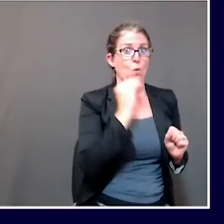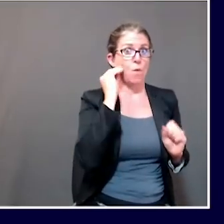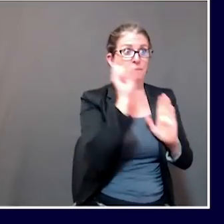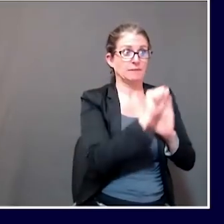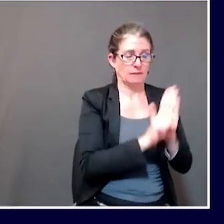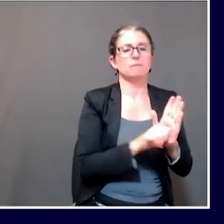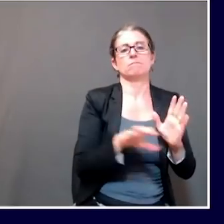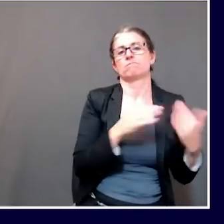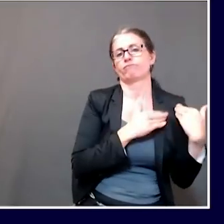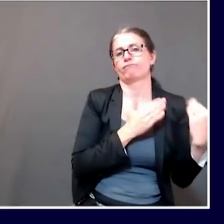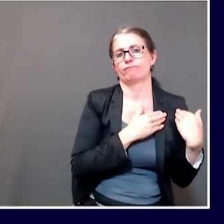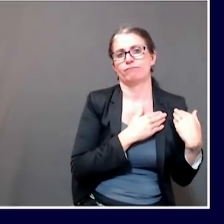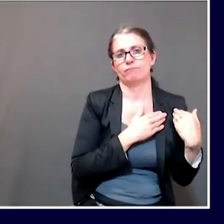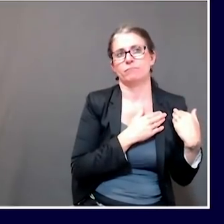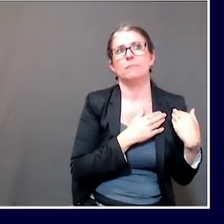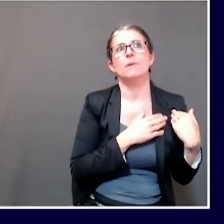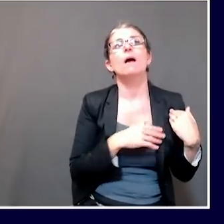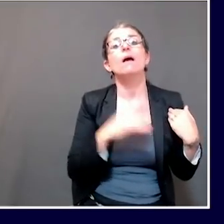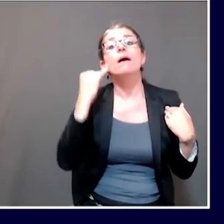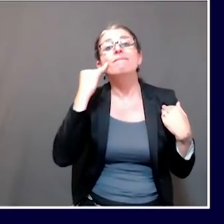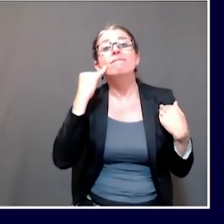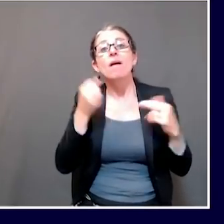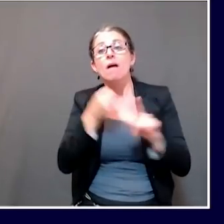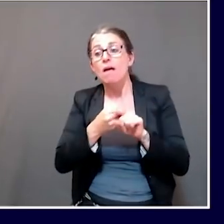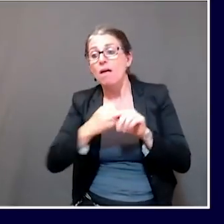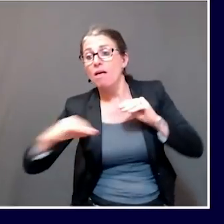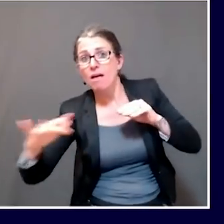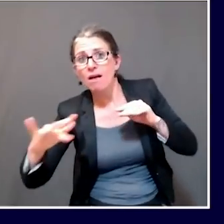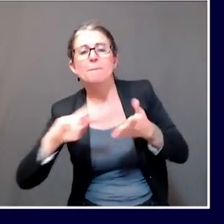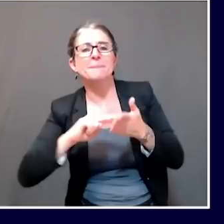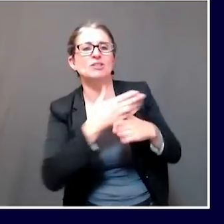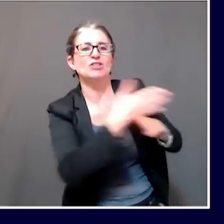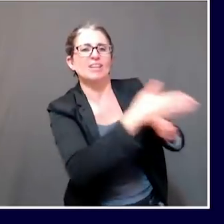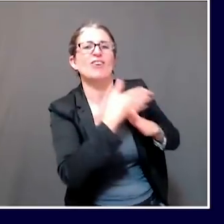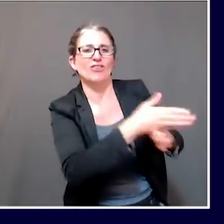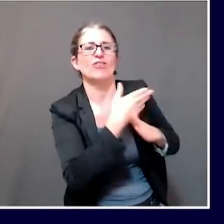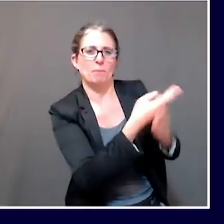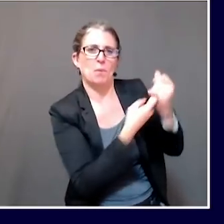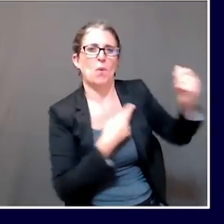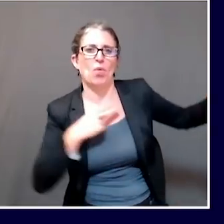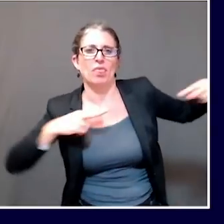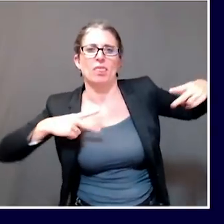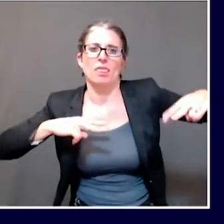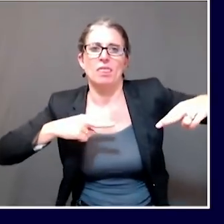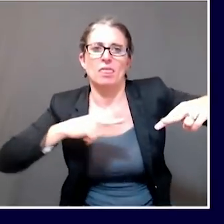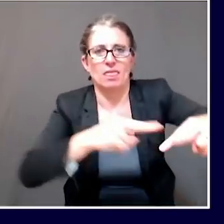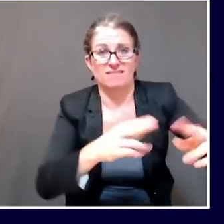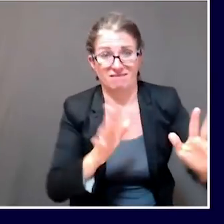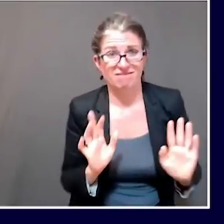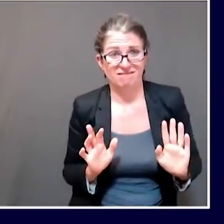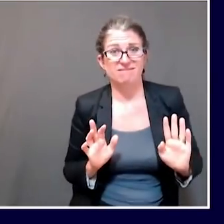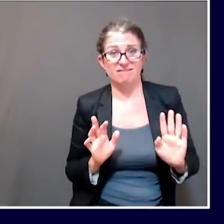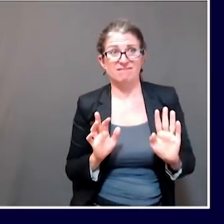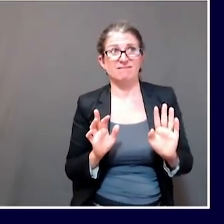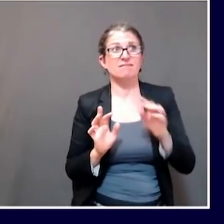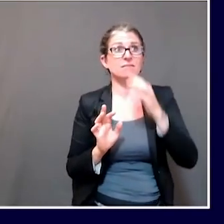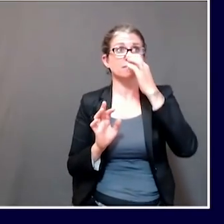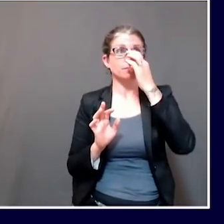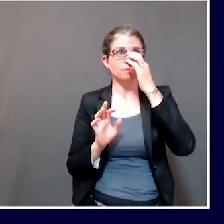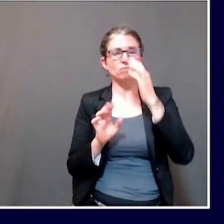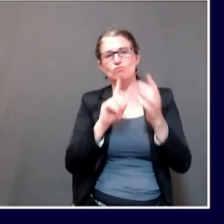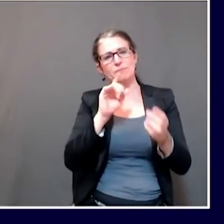to conduct that investigation. Generally speaking, individuals are closest to home, and we find that that has been the best way to do